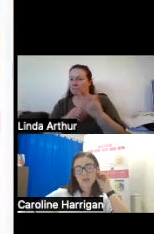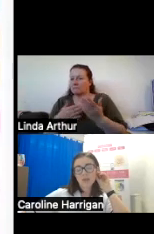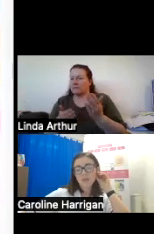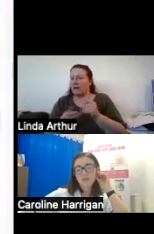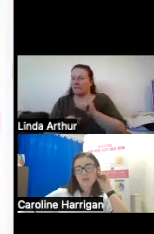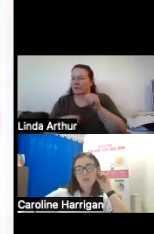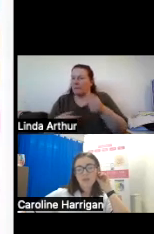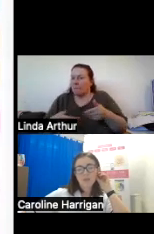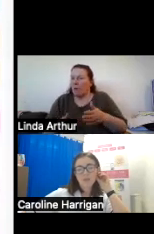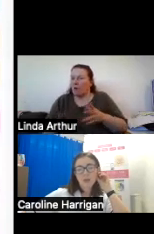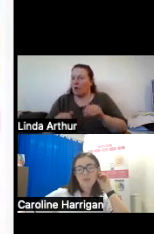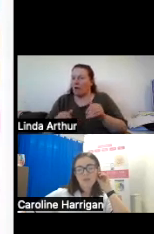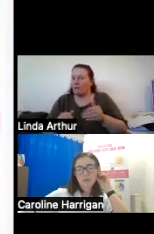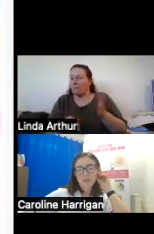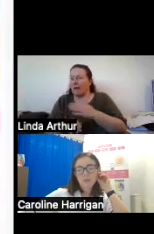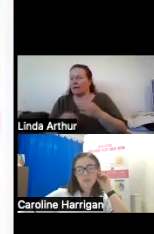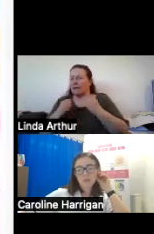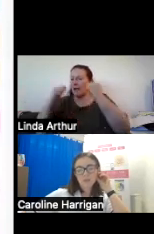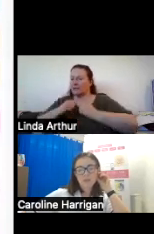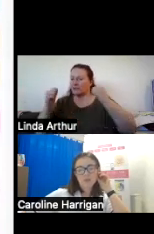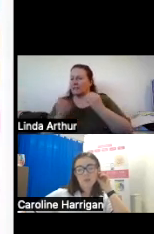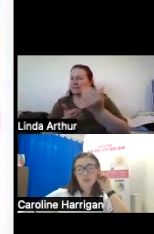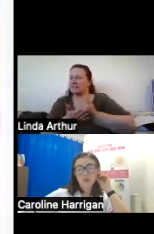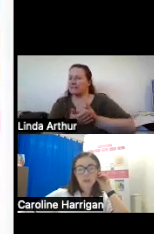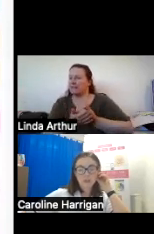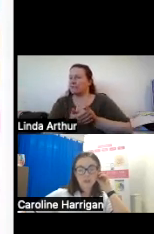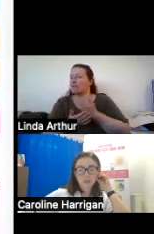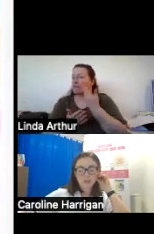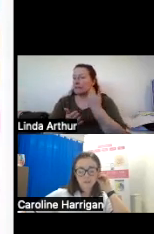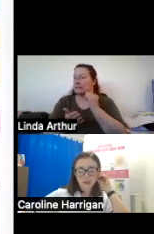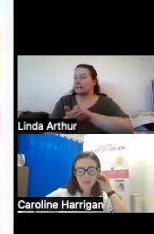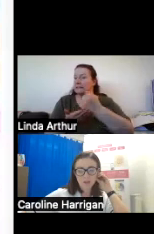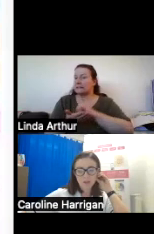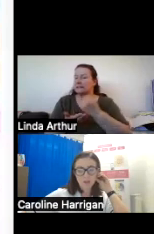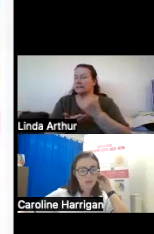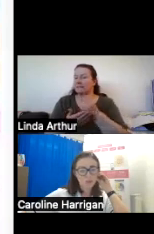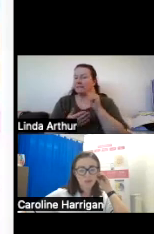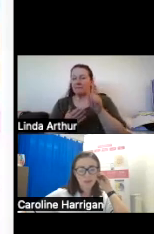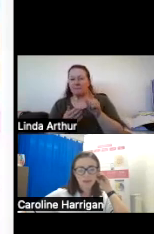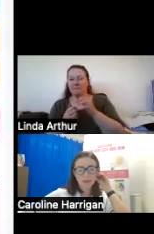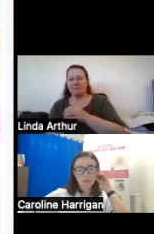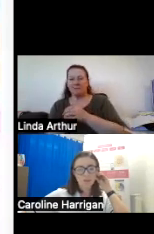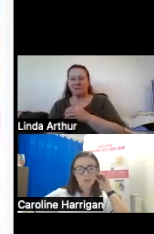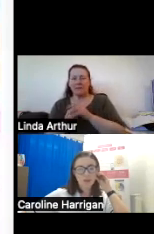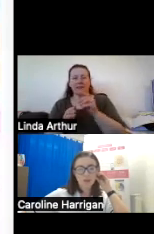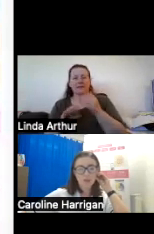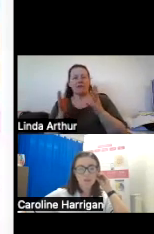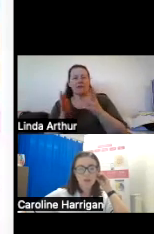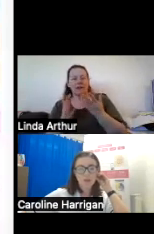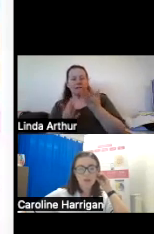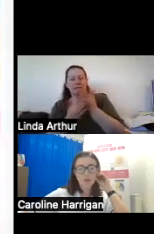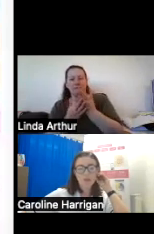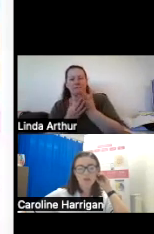baby. So these are just very recently published. Now there's a huge big document as well if you wanted to, and they're free to access. If you just look